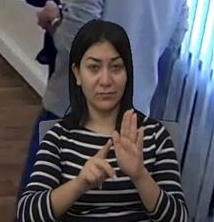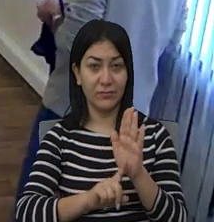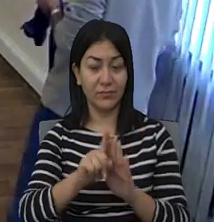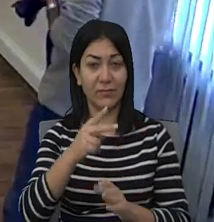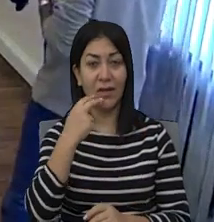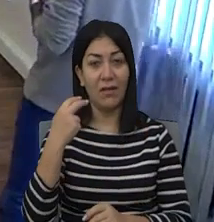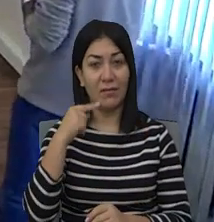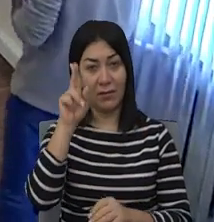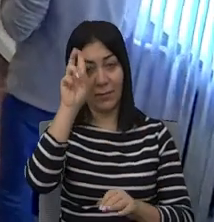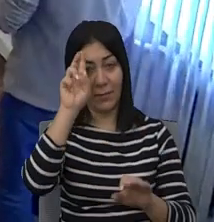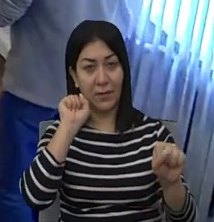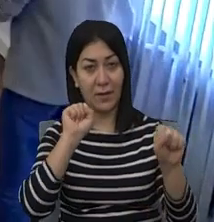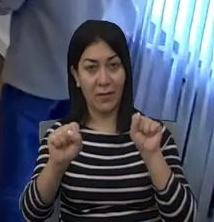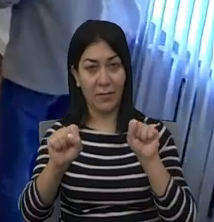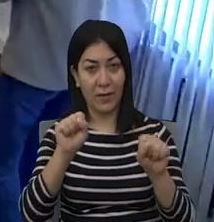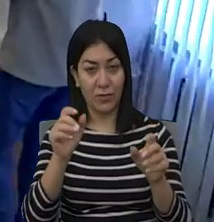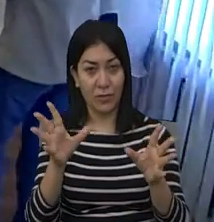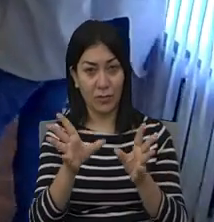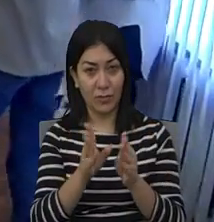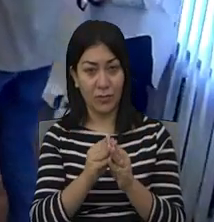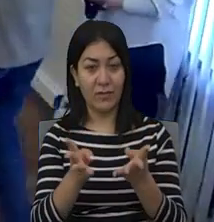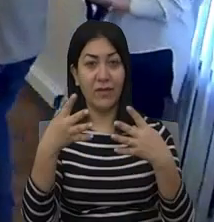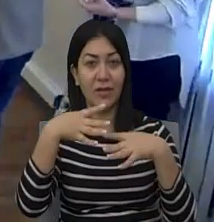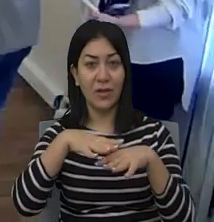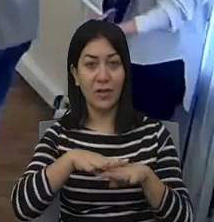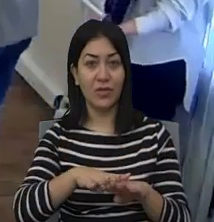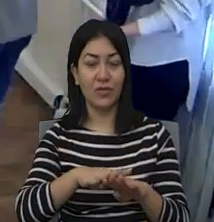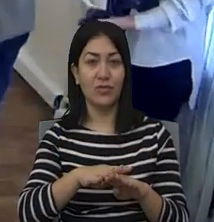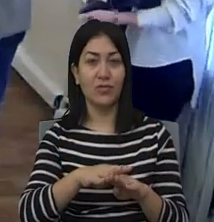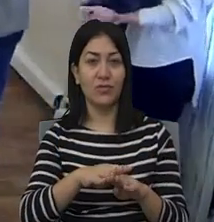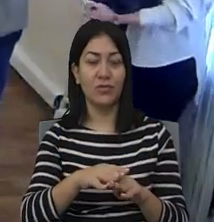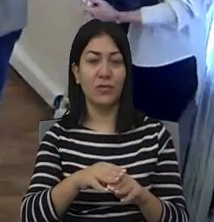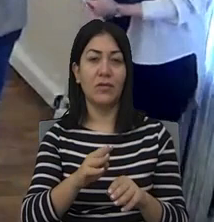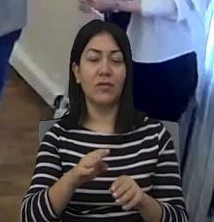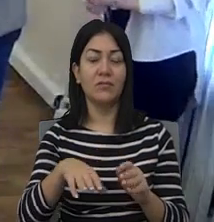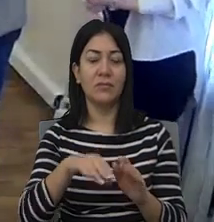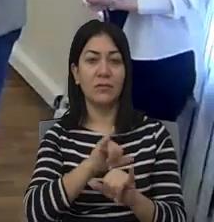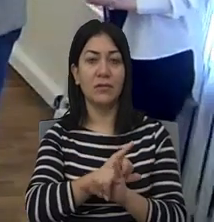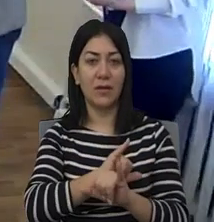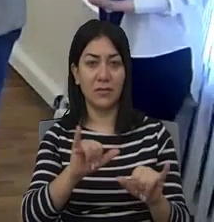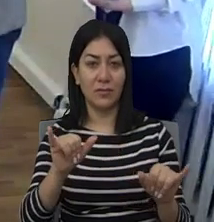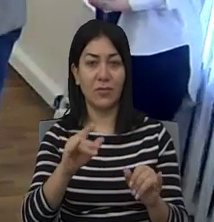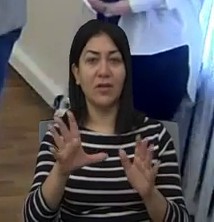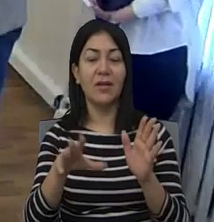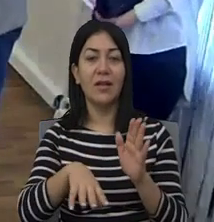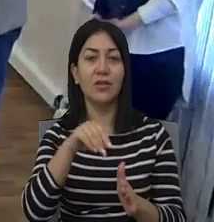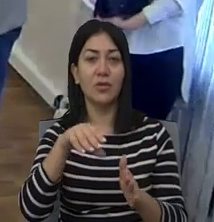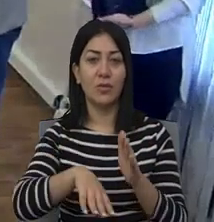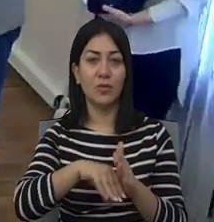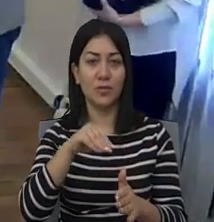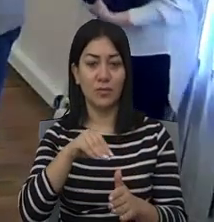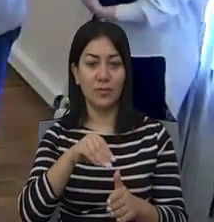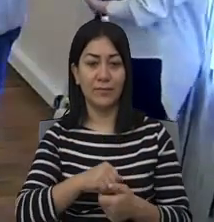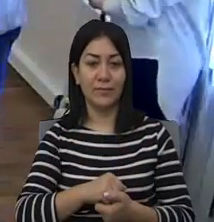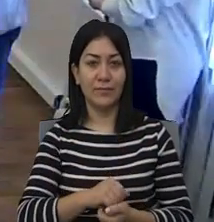Good Governance Fund and implemented by the International Foundation for Electoral in